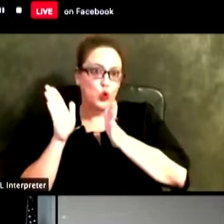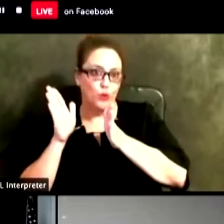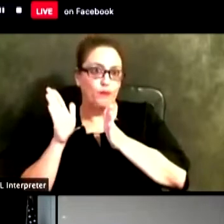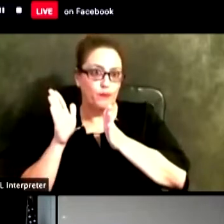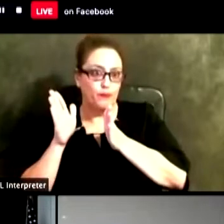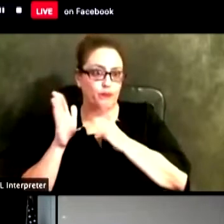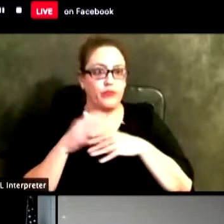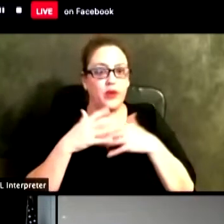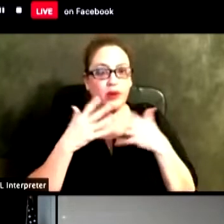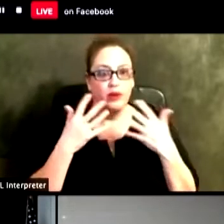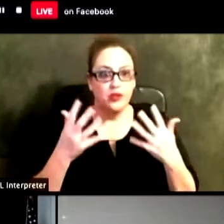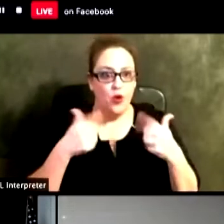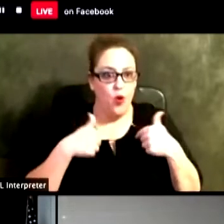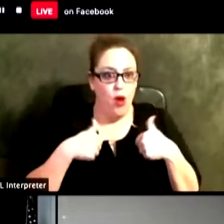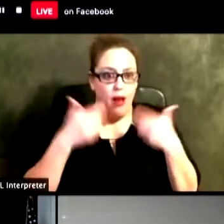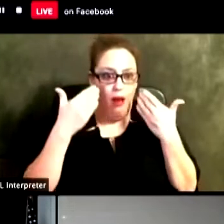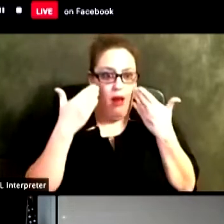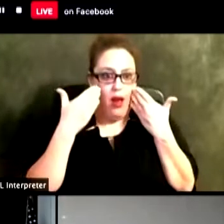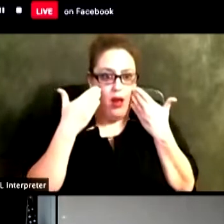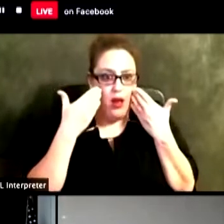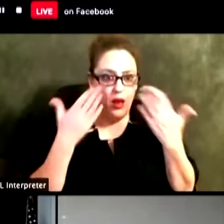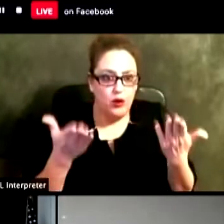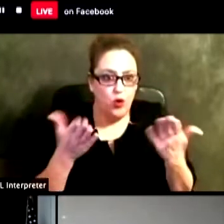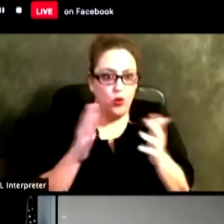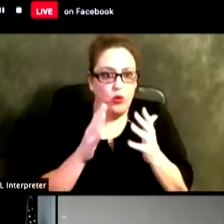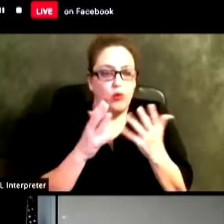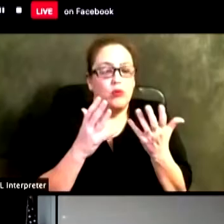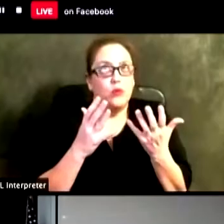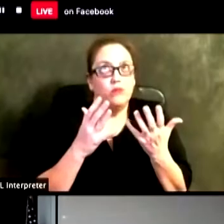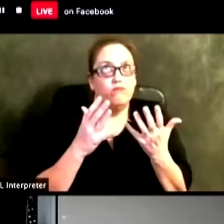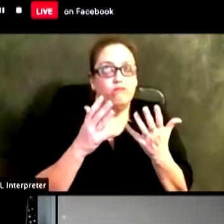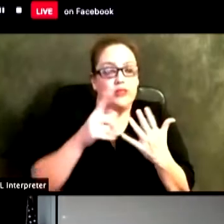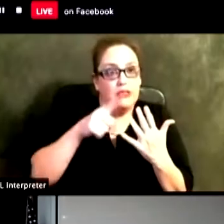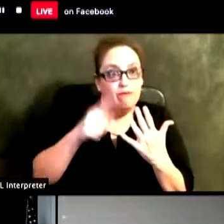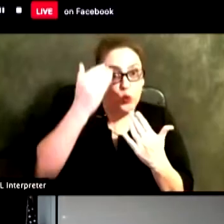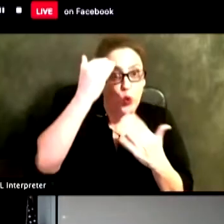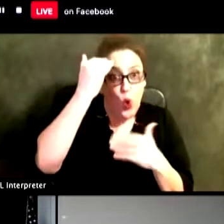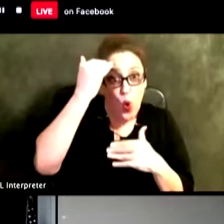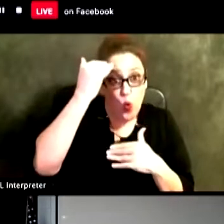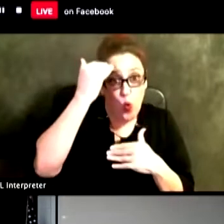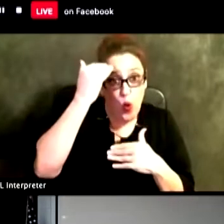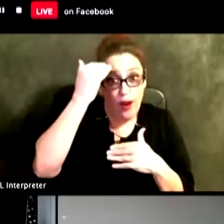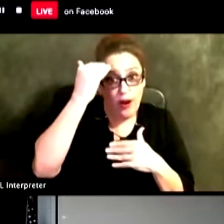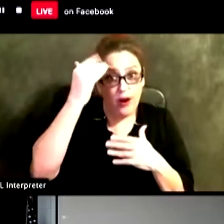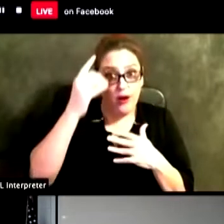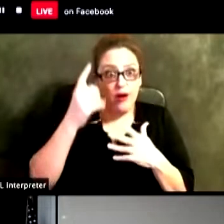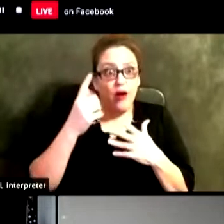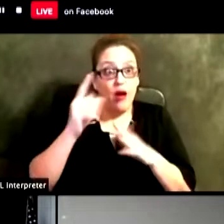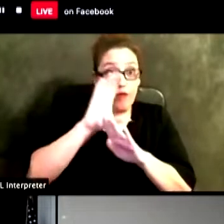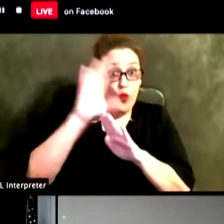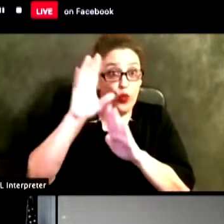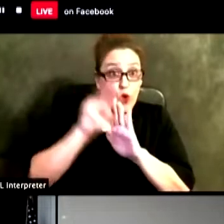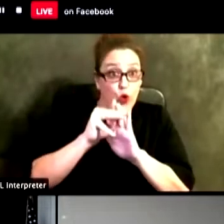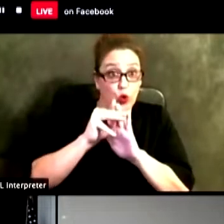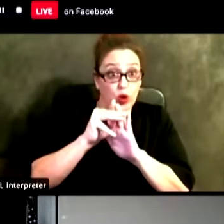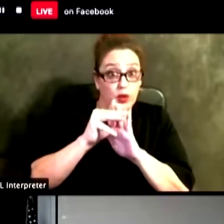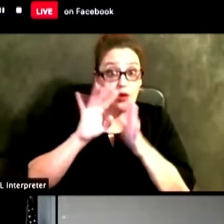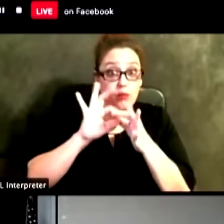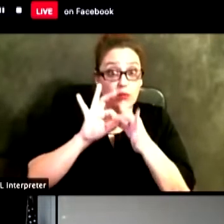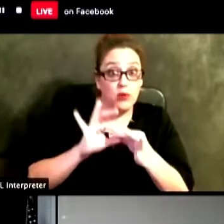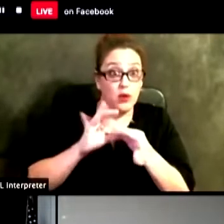I don't know how aware you are of the curriculum of the Citizens